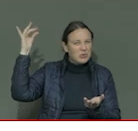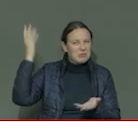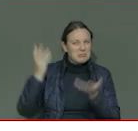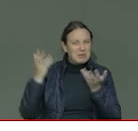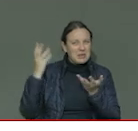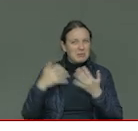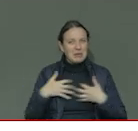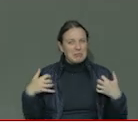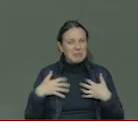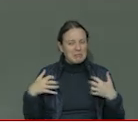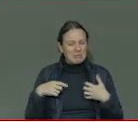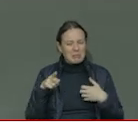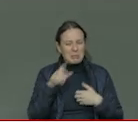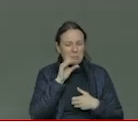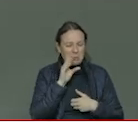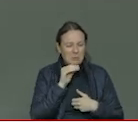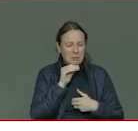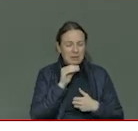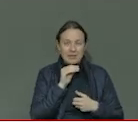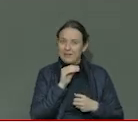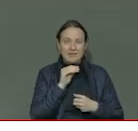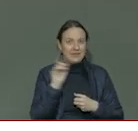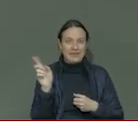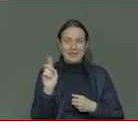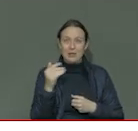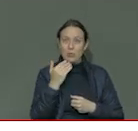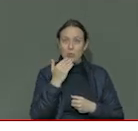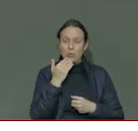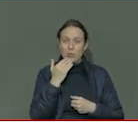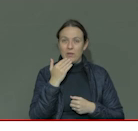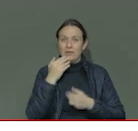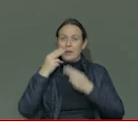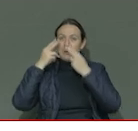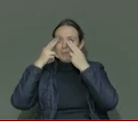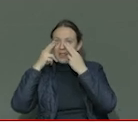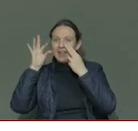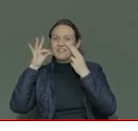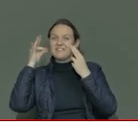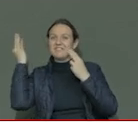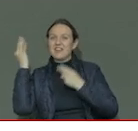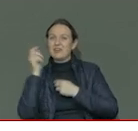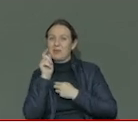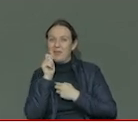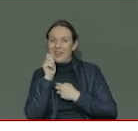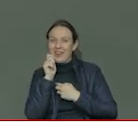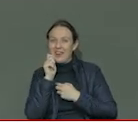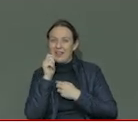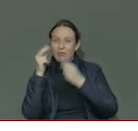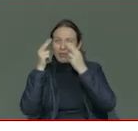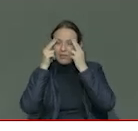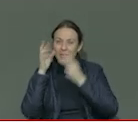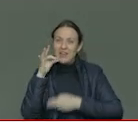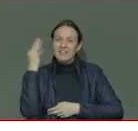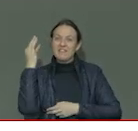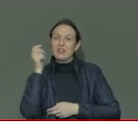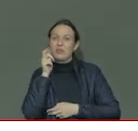Parker speaking to him. But it's actually the blind Frenchman. And this blind Frenchman, he says, I'm